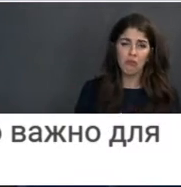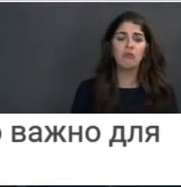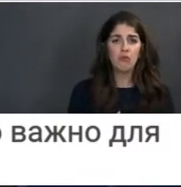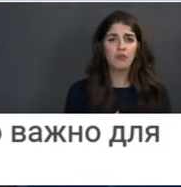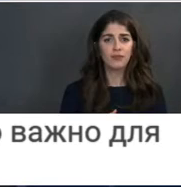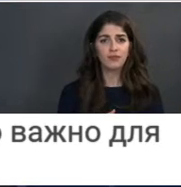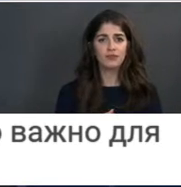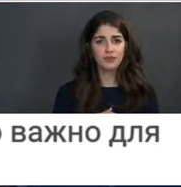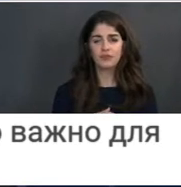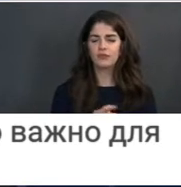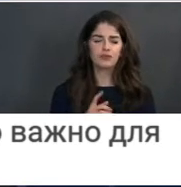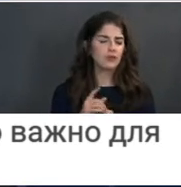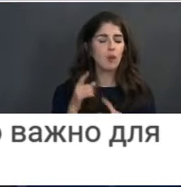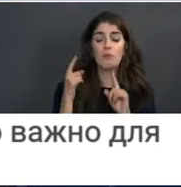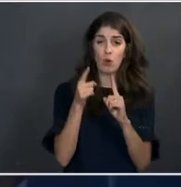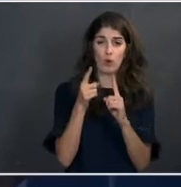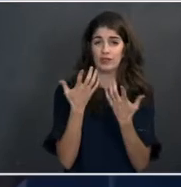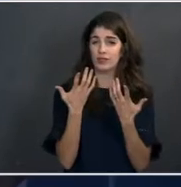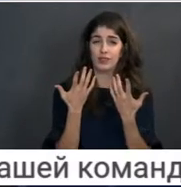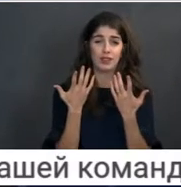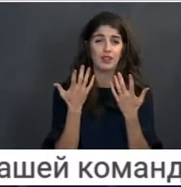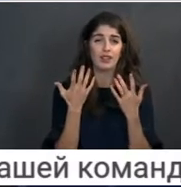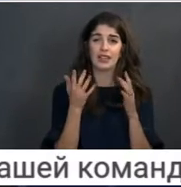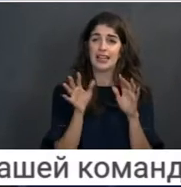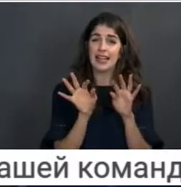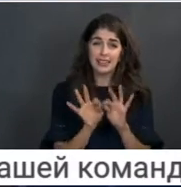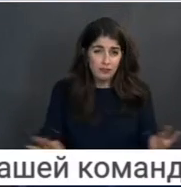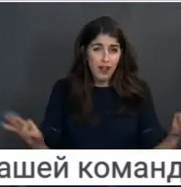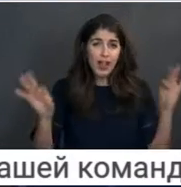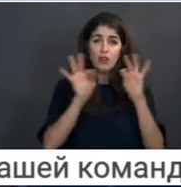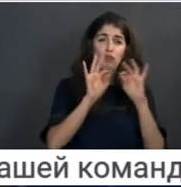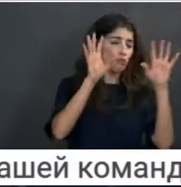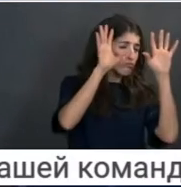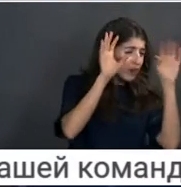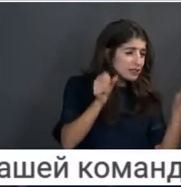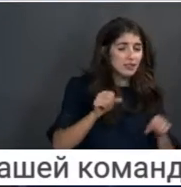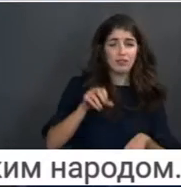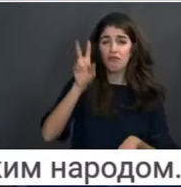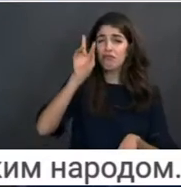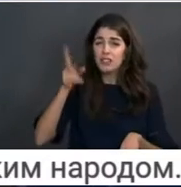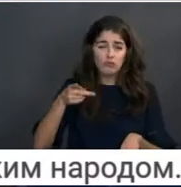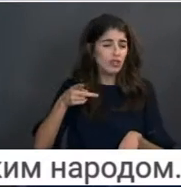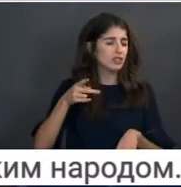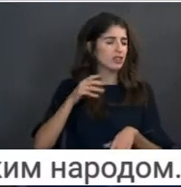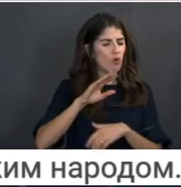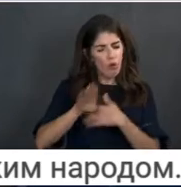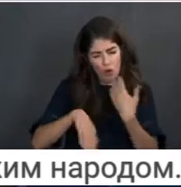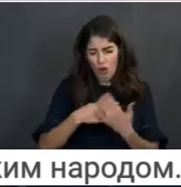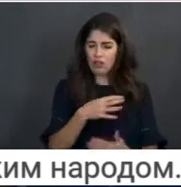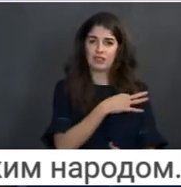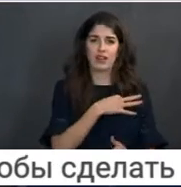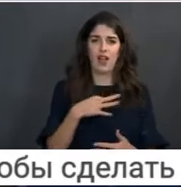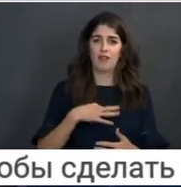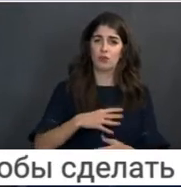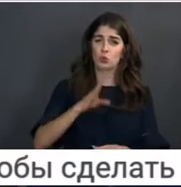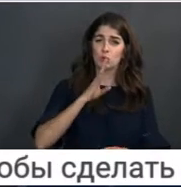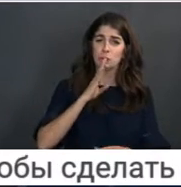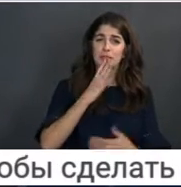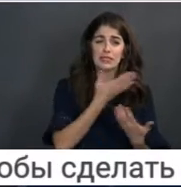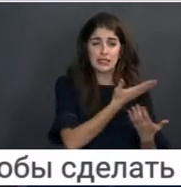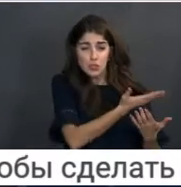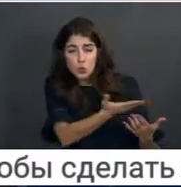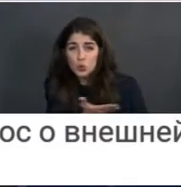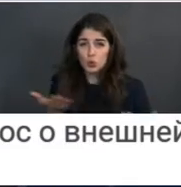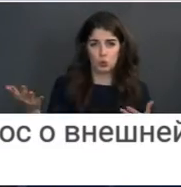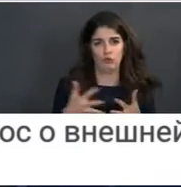that it is vital for the president and the vice president and every member of our team to be speaking directly to the American people. And so we're